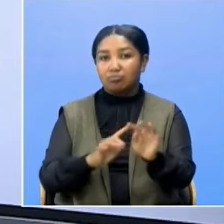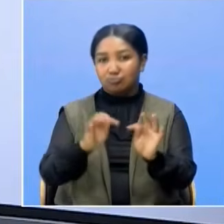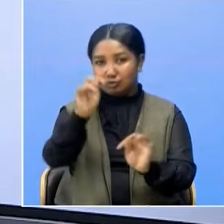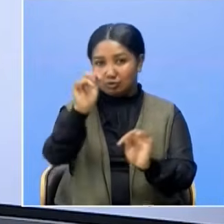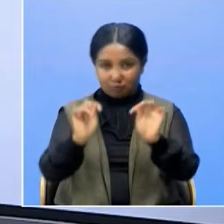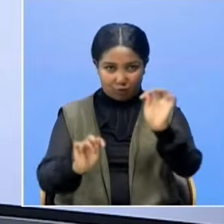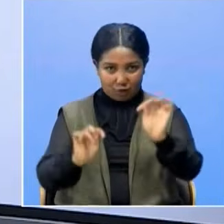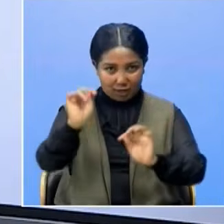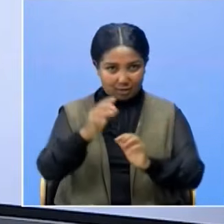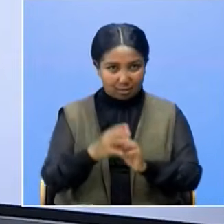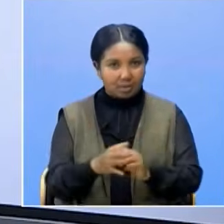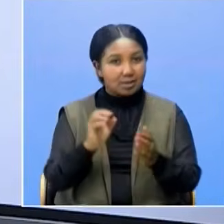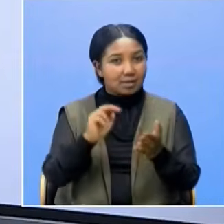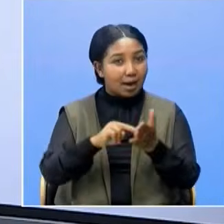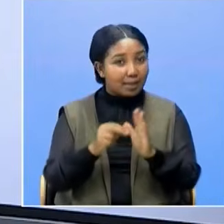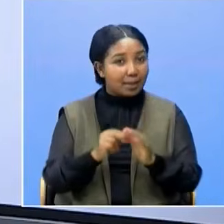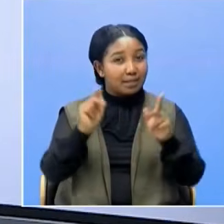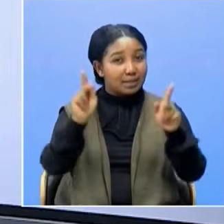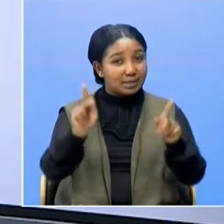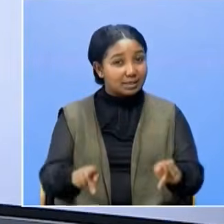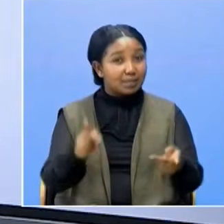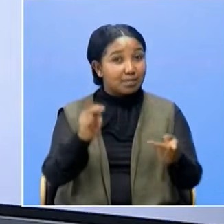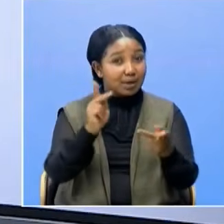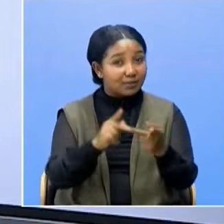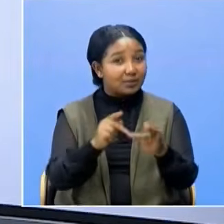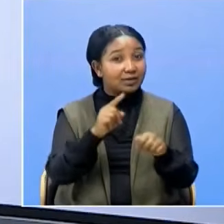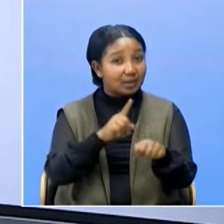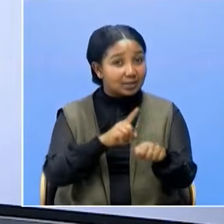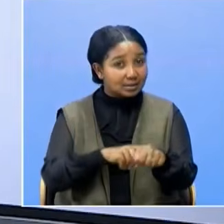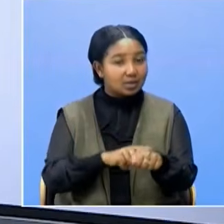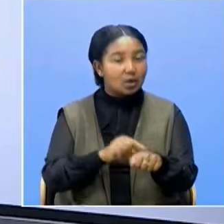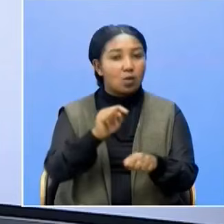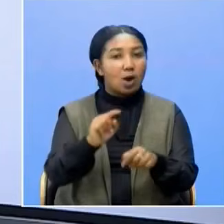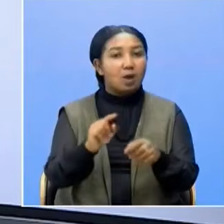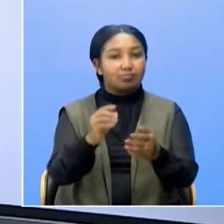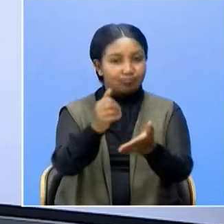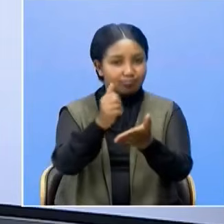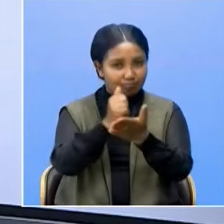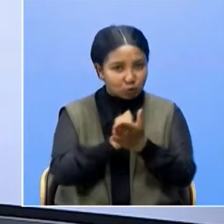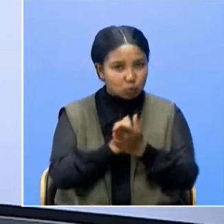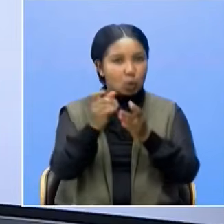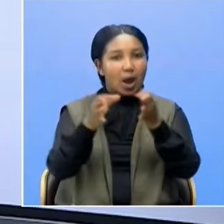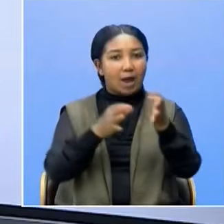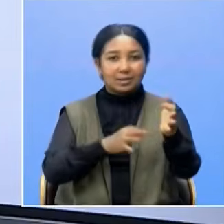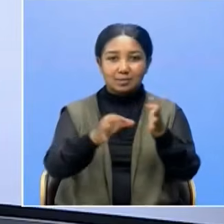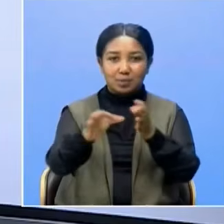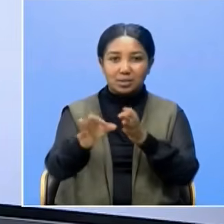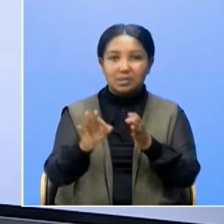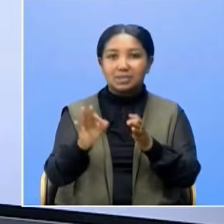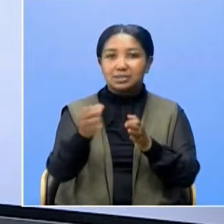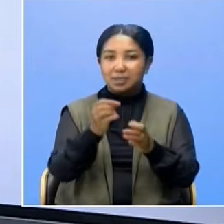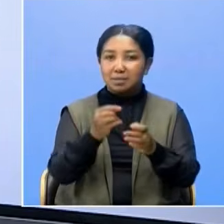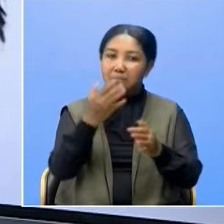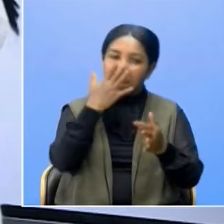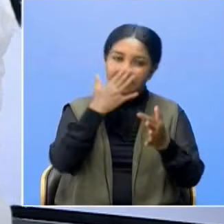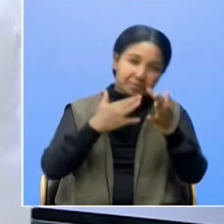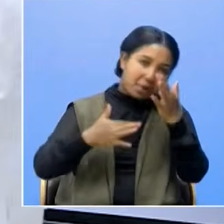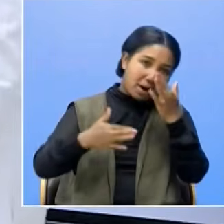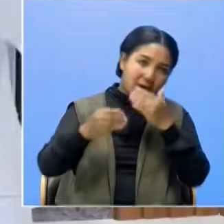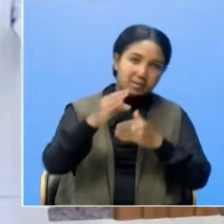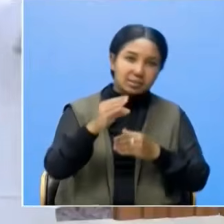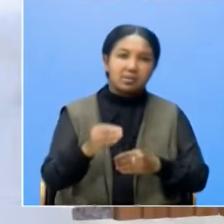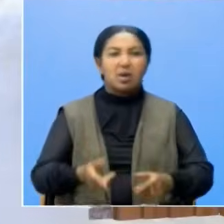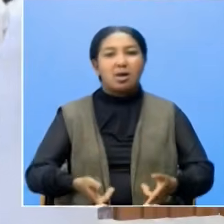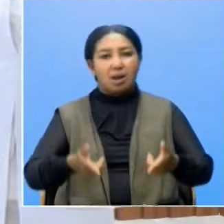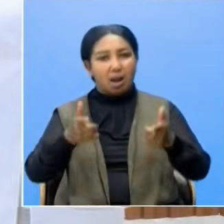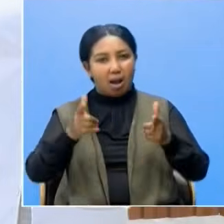story. That means present perfect is also one tense that can help us to express some experiences and our